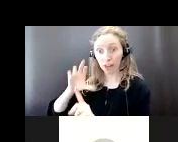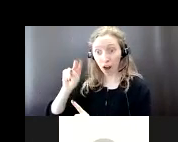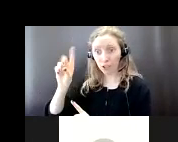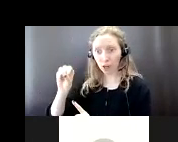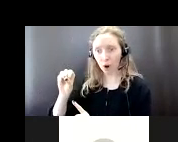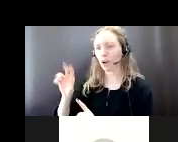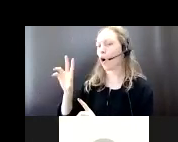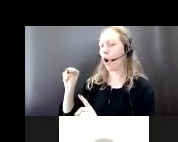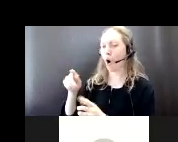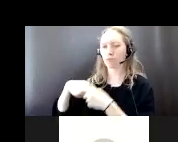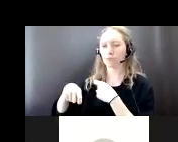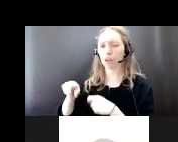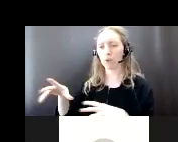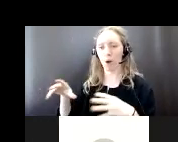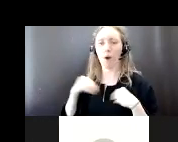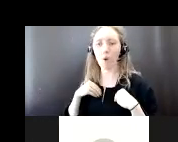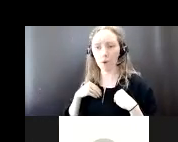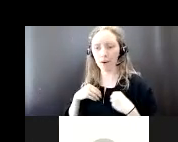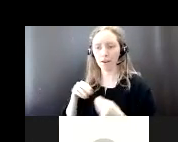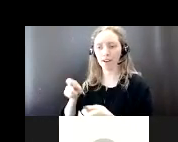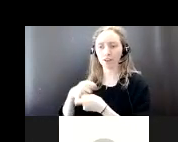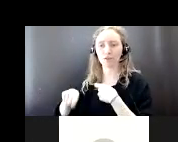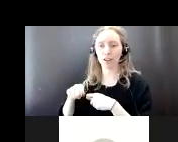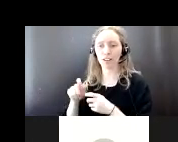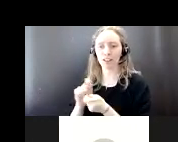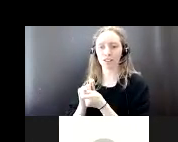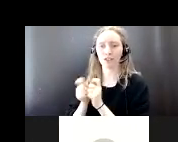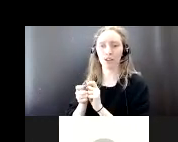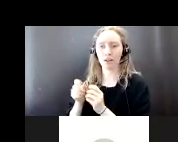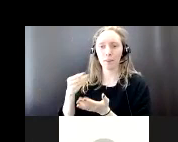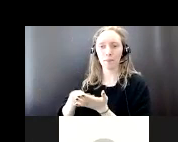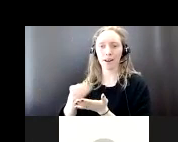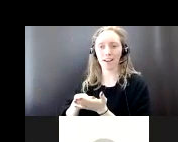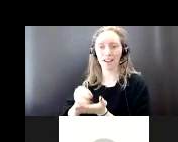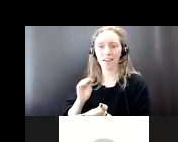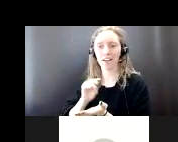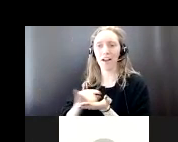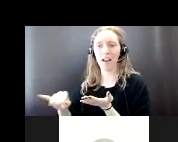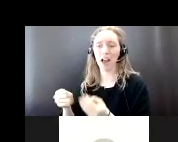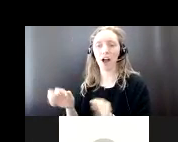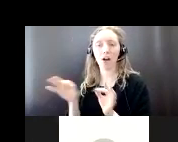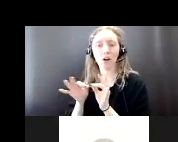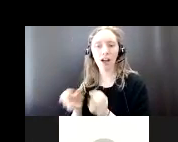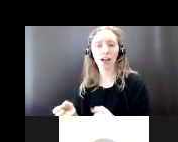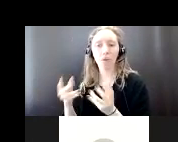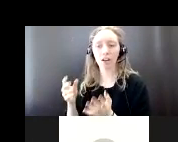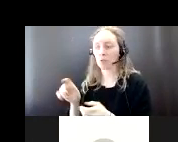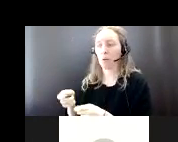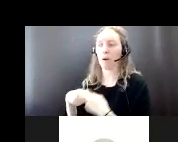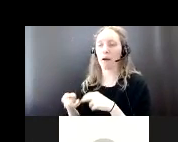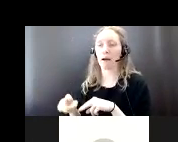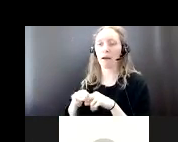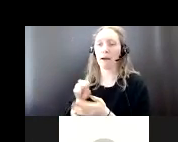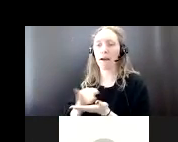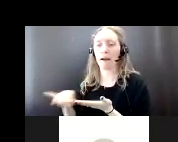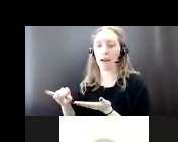amount of dollars. I'm the fraudster. I want you to get that loan, right? What have I just done? I've advised you